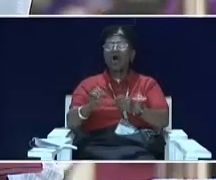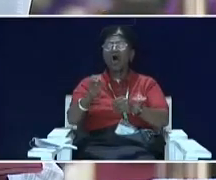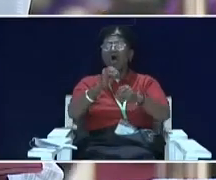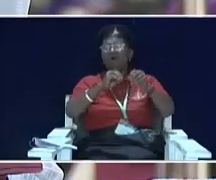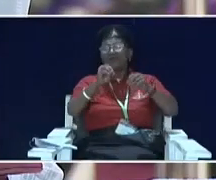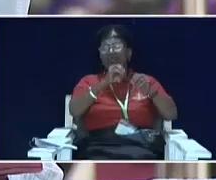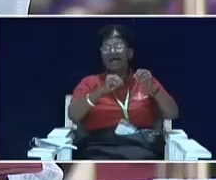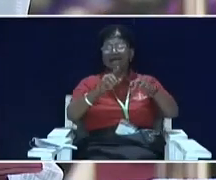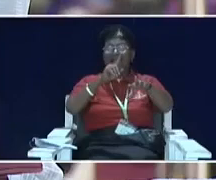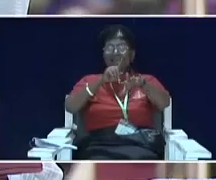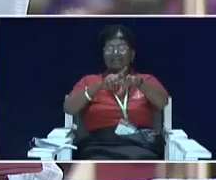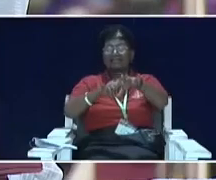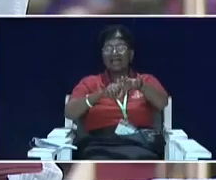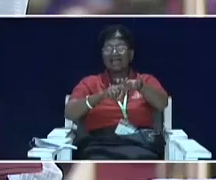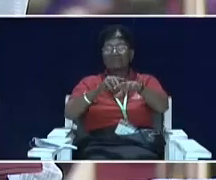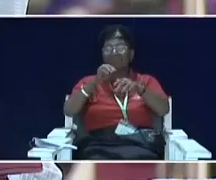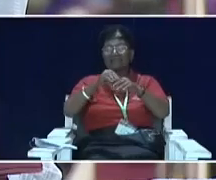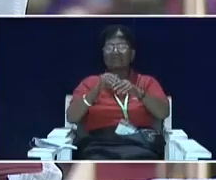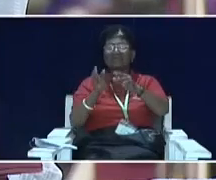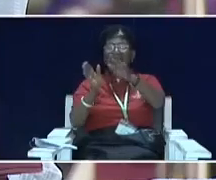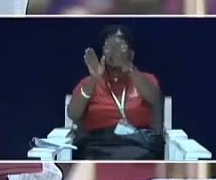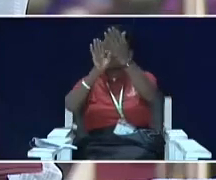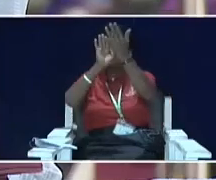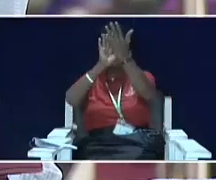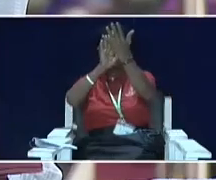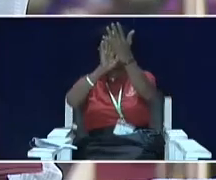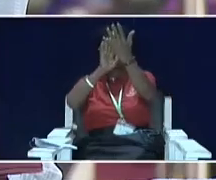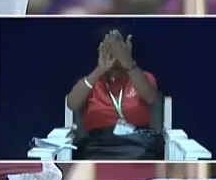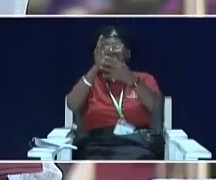time in the presence of the Lord.